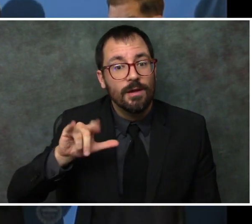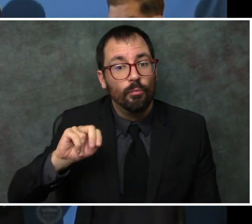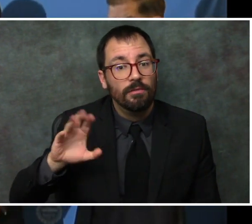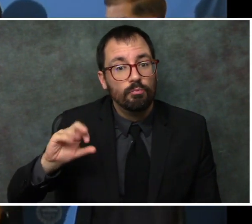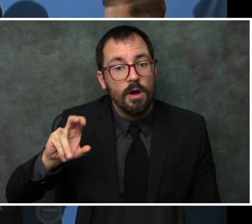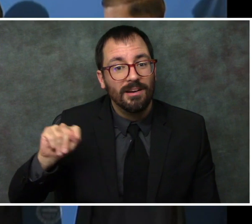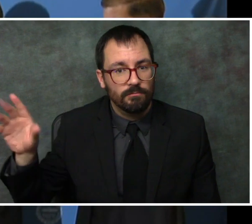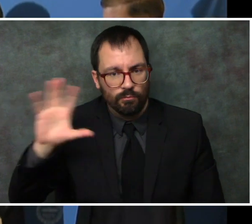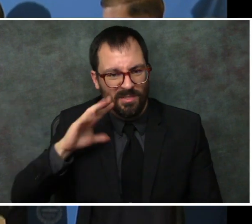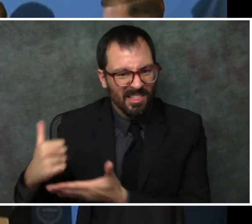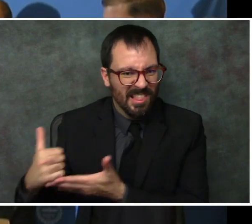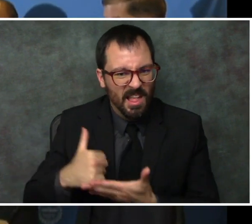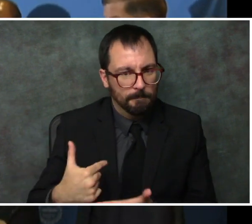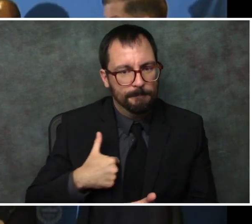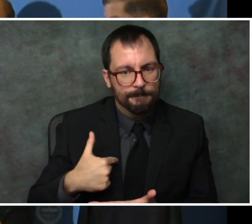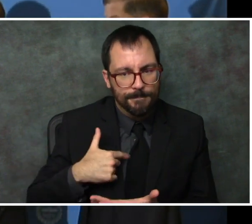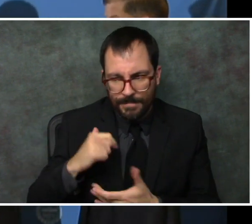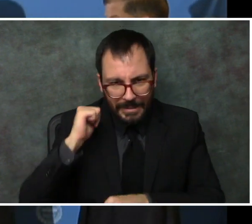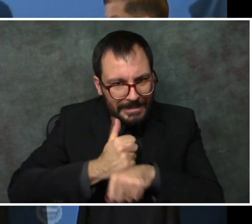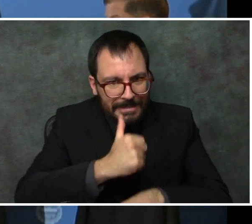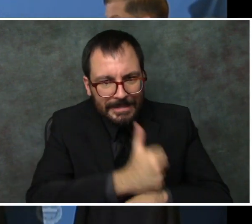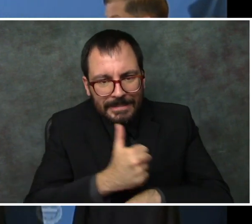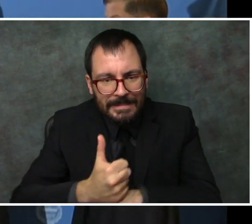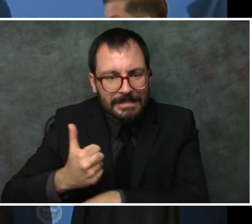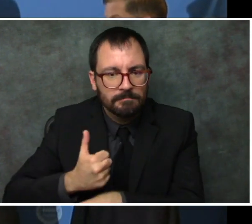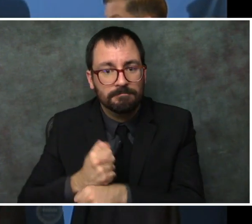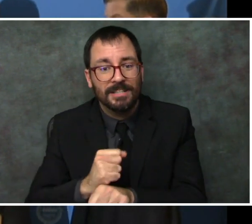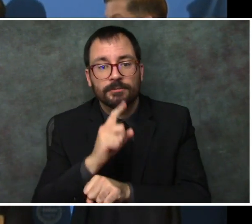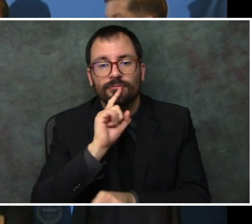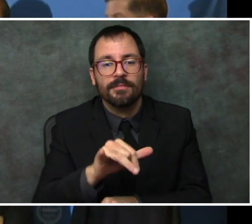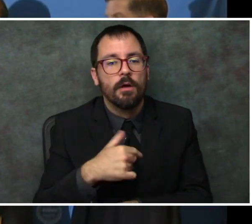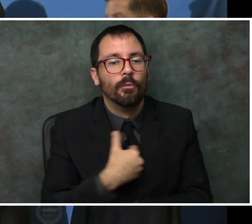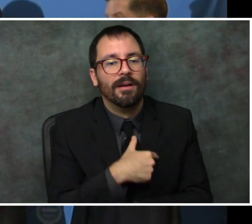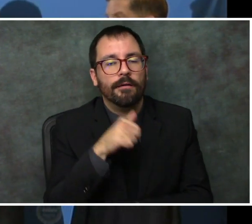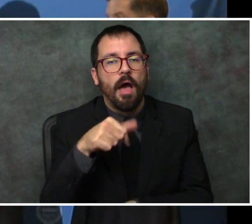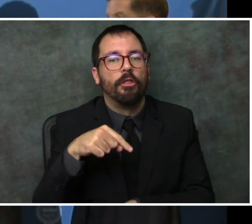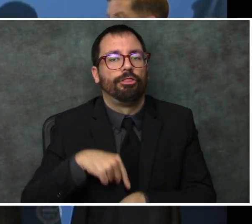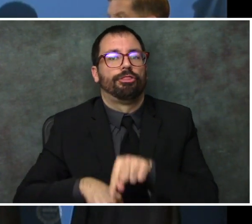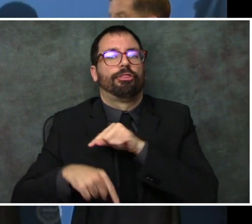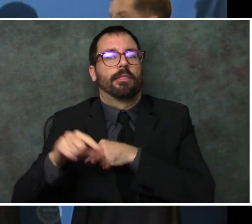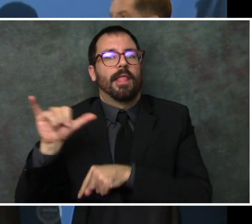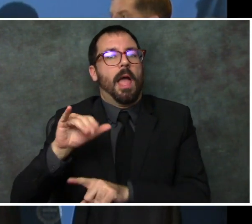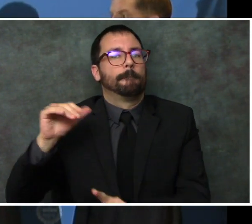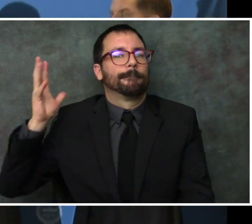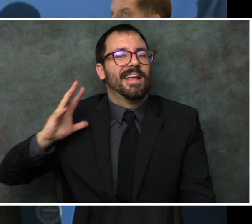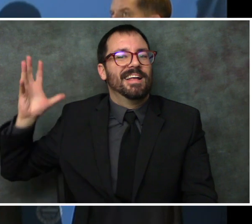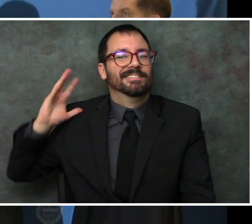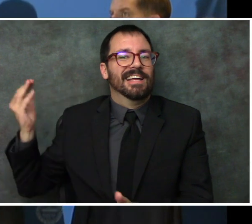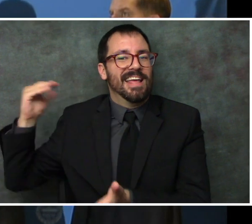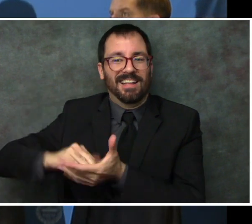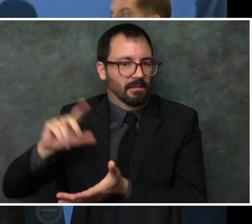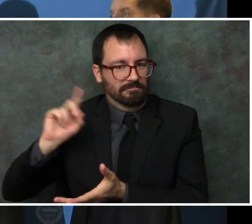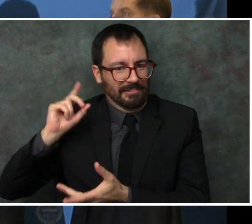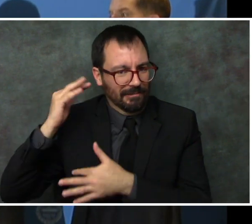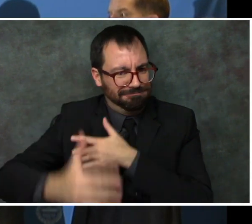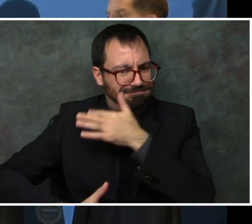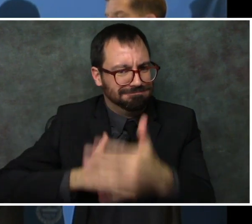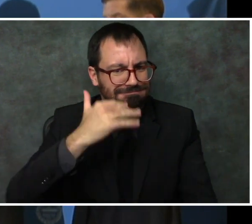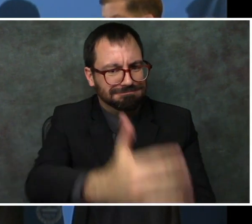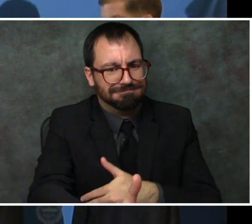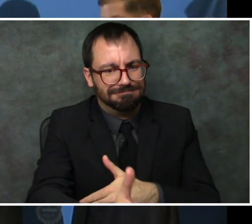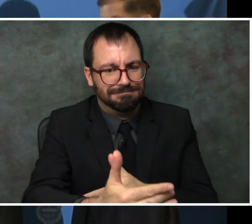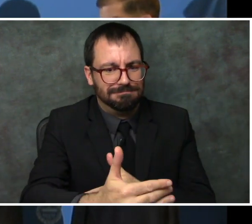sure that we don't fall back into the ways of the past when there was a consent decree placed on the BPD